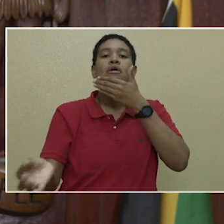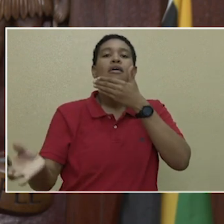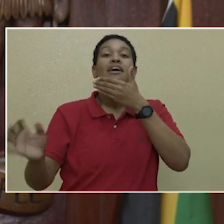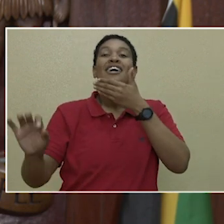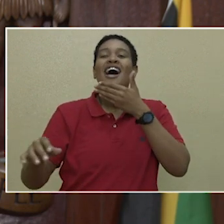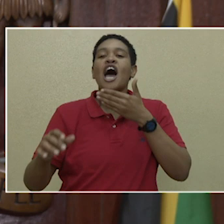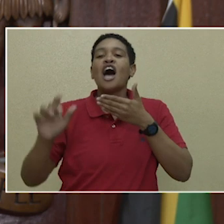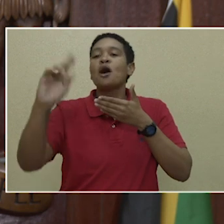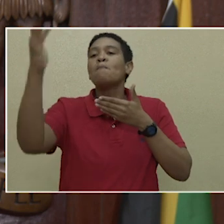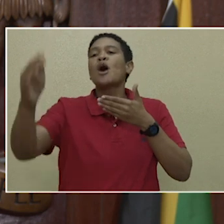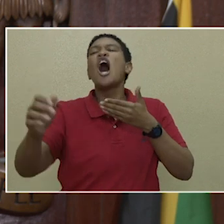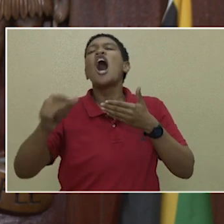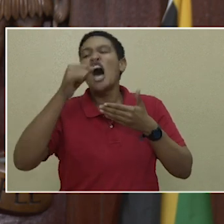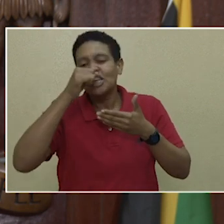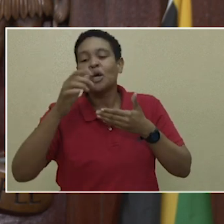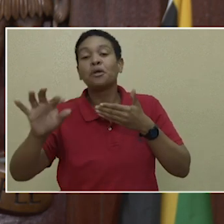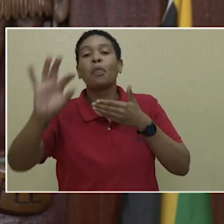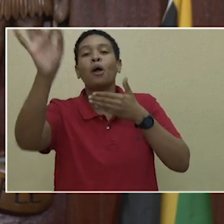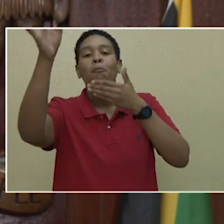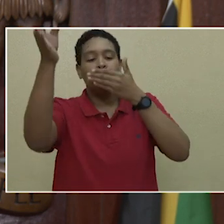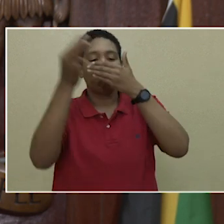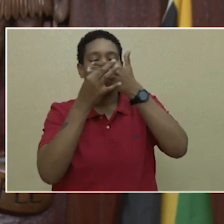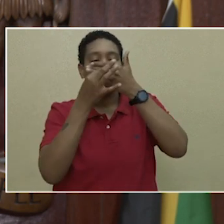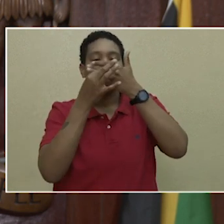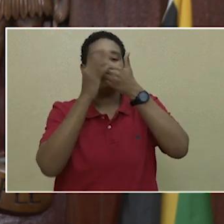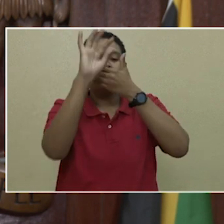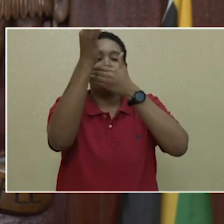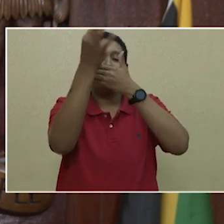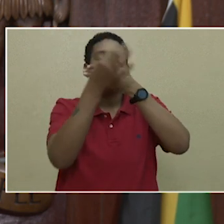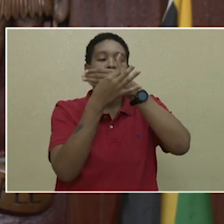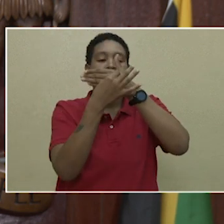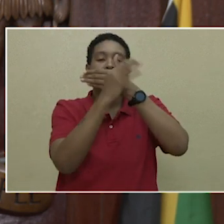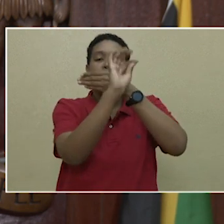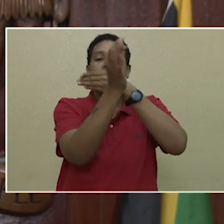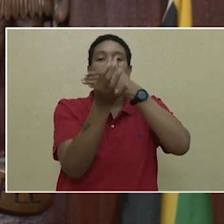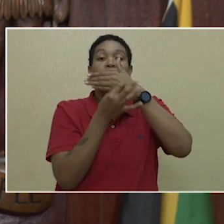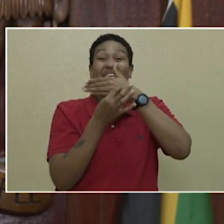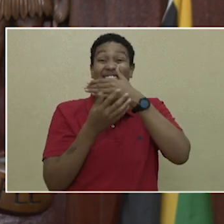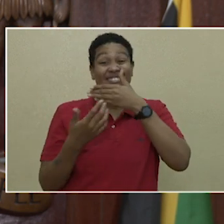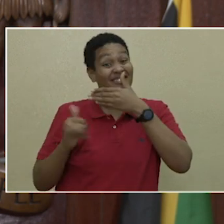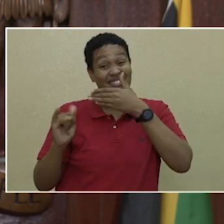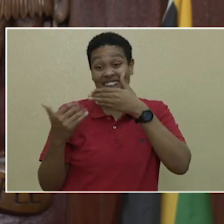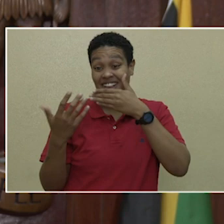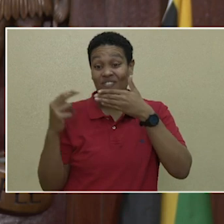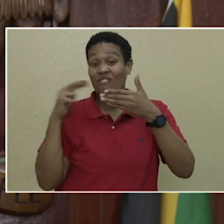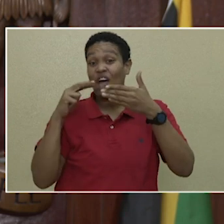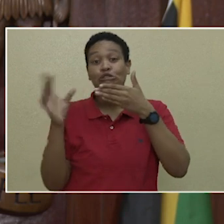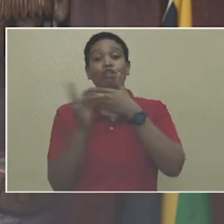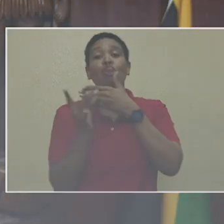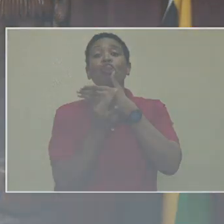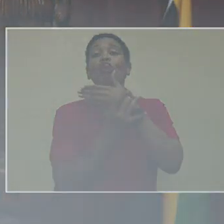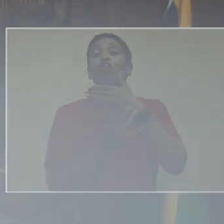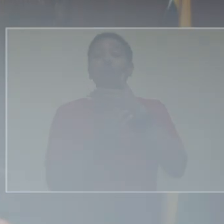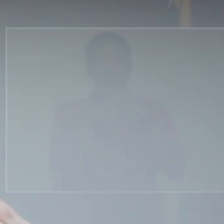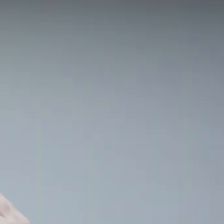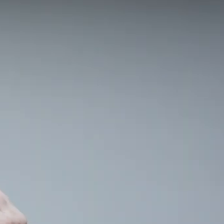And like any other surface, the virus will live on it. So you have to be careful in, as you